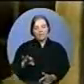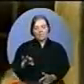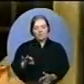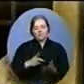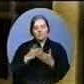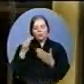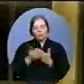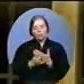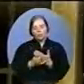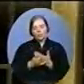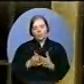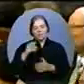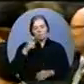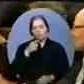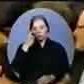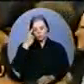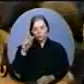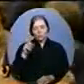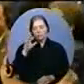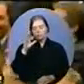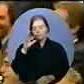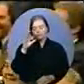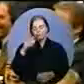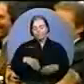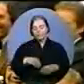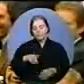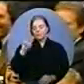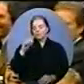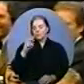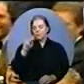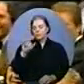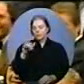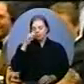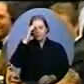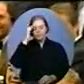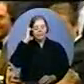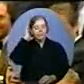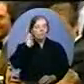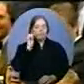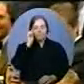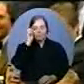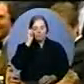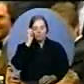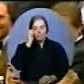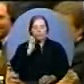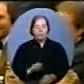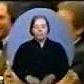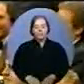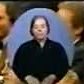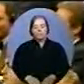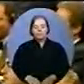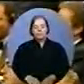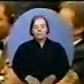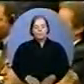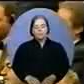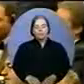Transport. Mr. Speaker, it won't surprise the member opposite that I don't agree with the premise of this question. We have literally thousands of journalists and